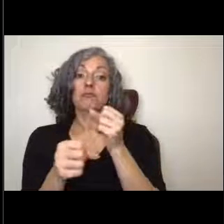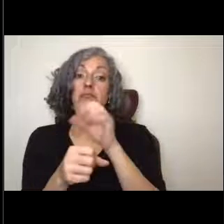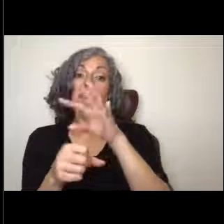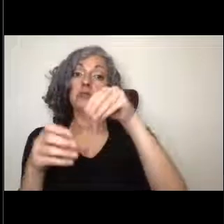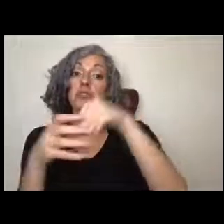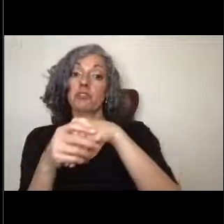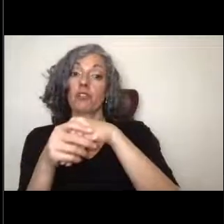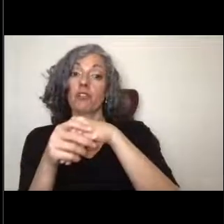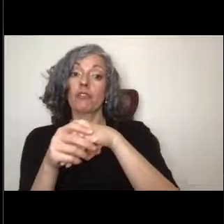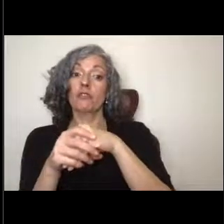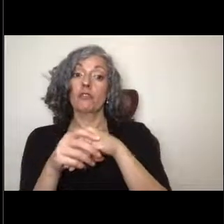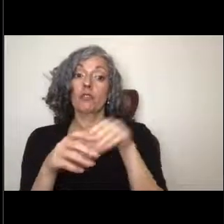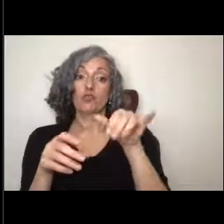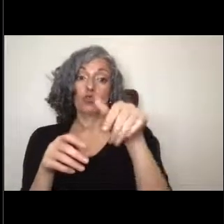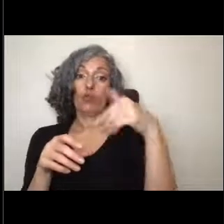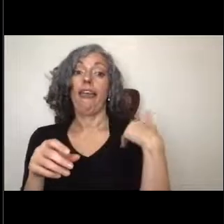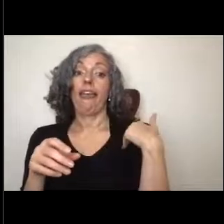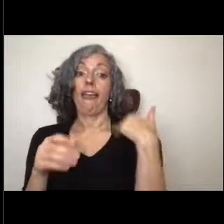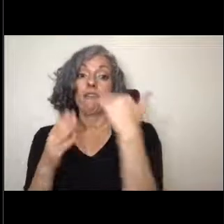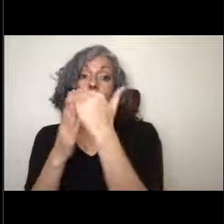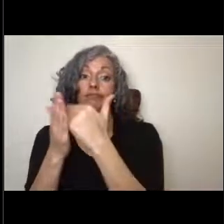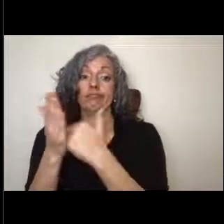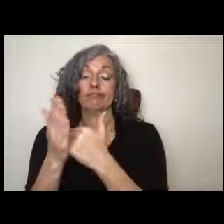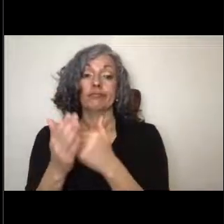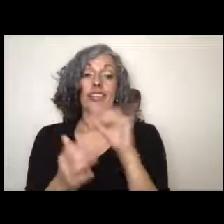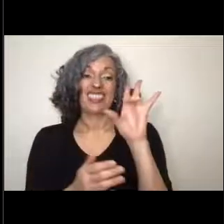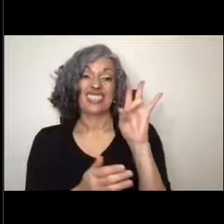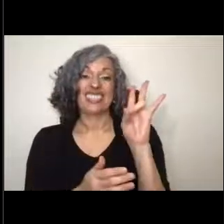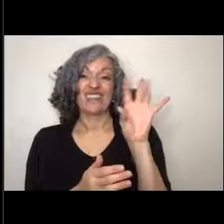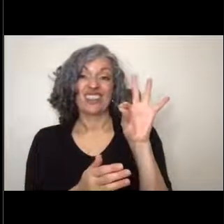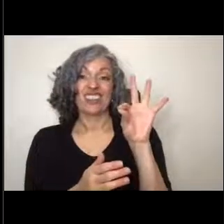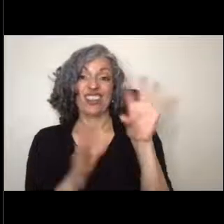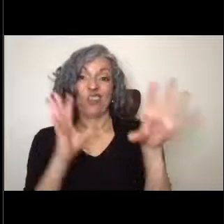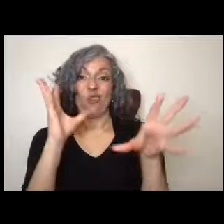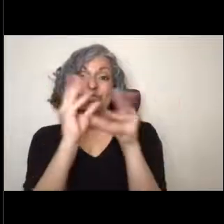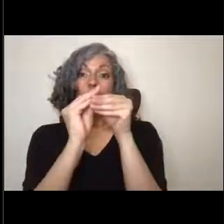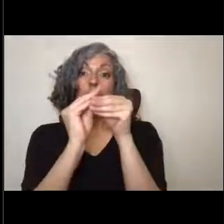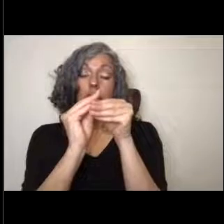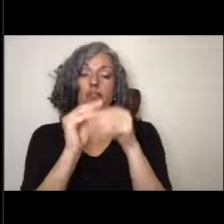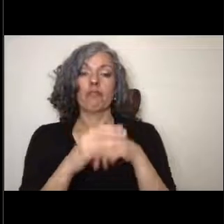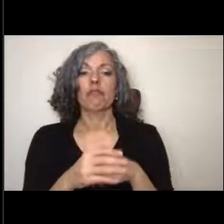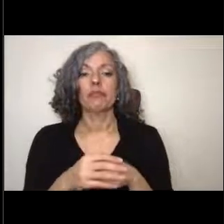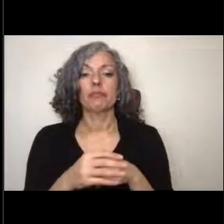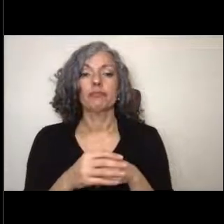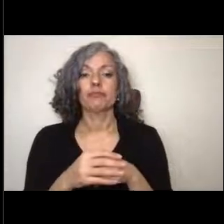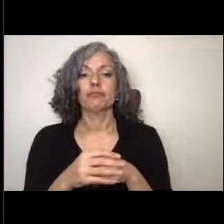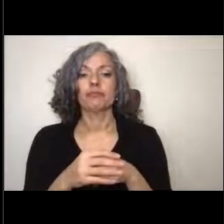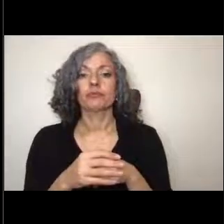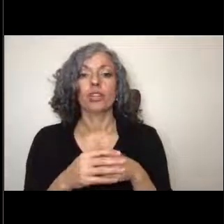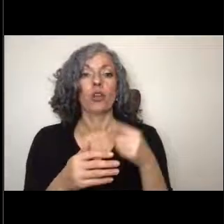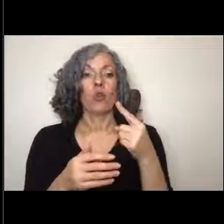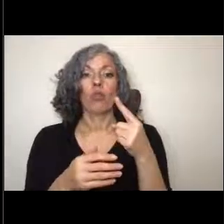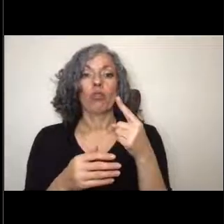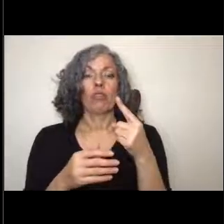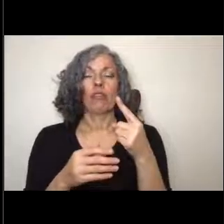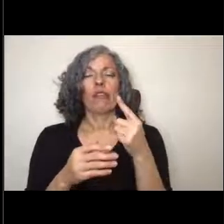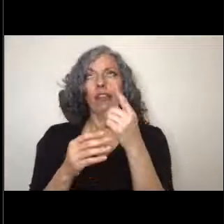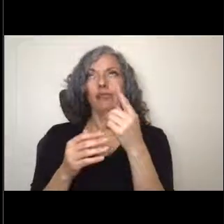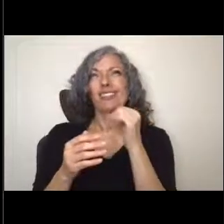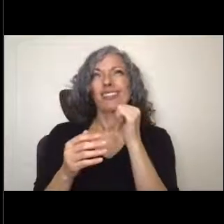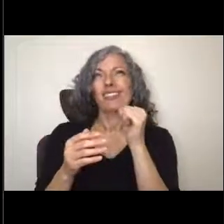your book item. And there were 79 total projects submitted. This only part of the picture because we also